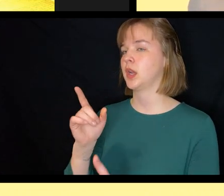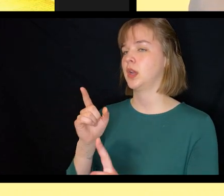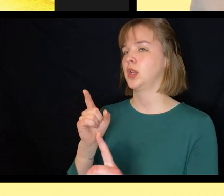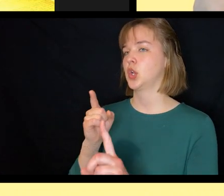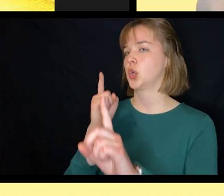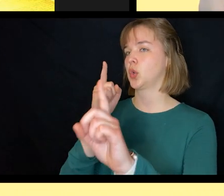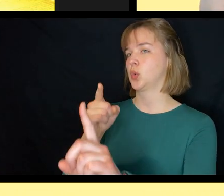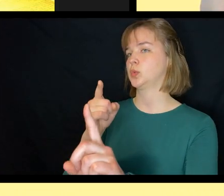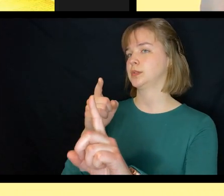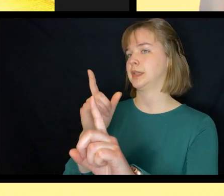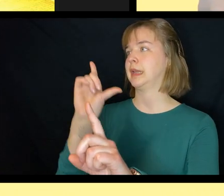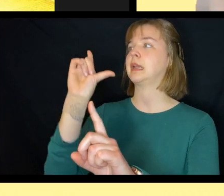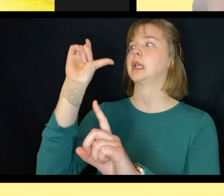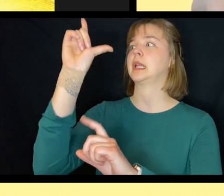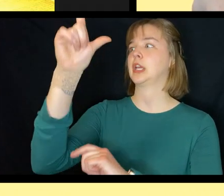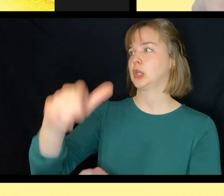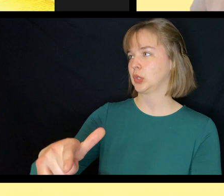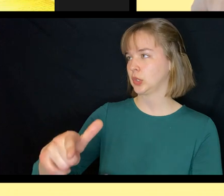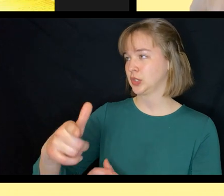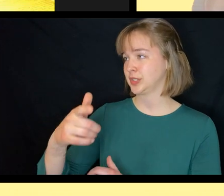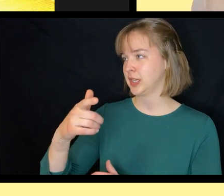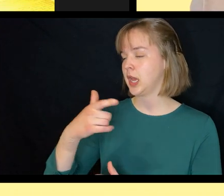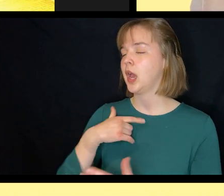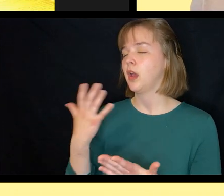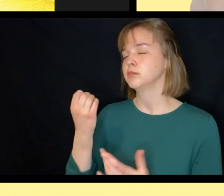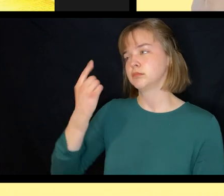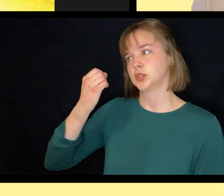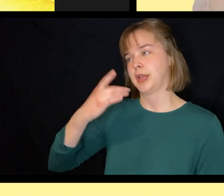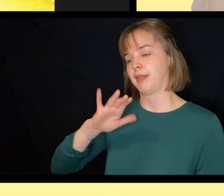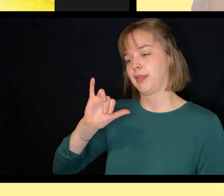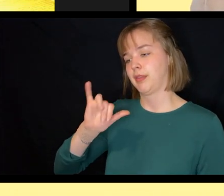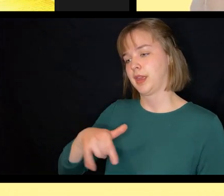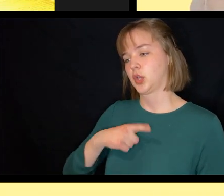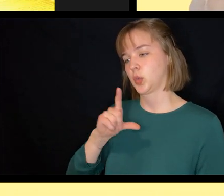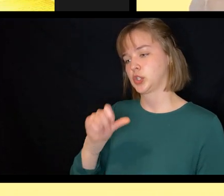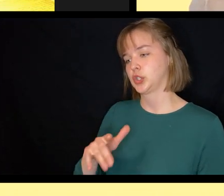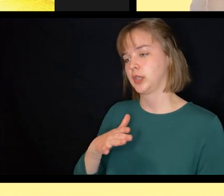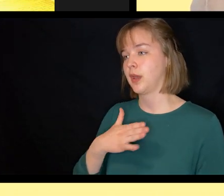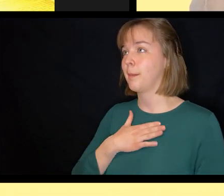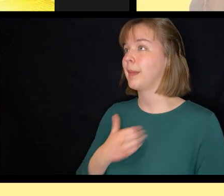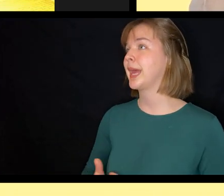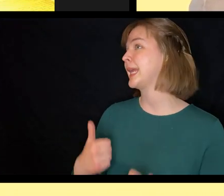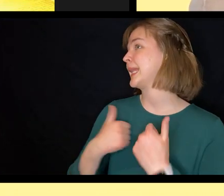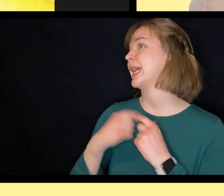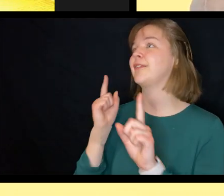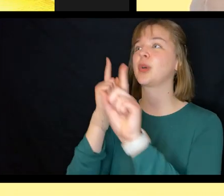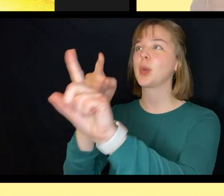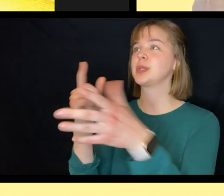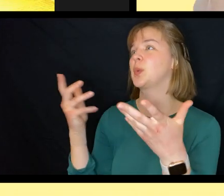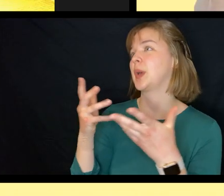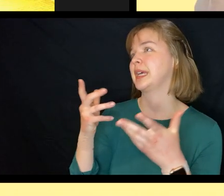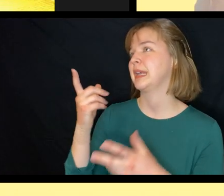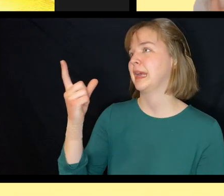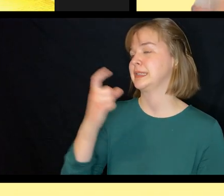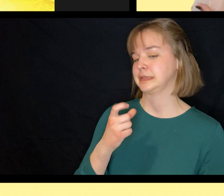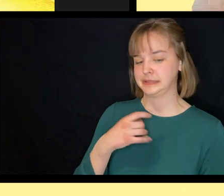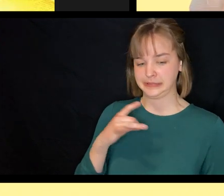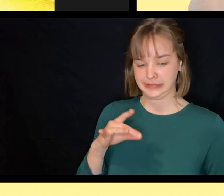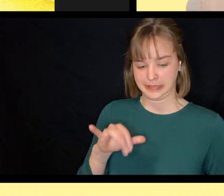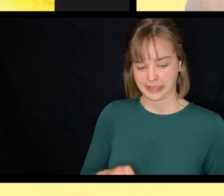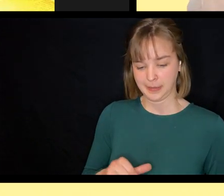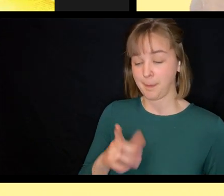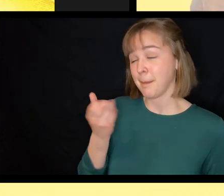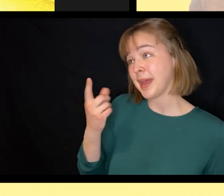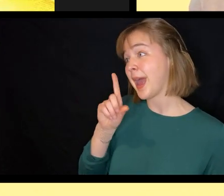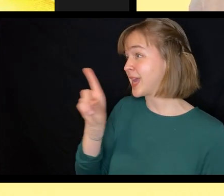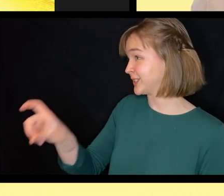your long-term goals? I don't know if you've gotten there. I know I hate this question, so it's not really fair. Like I don't like getting it,